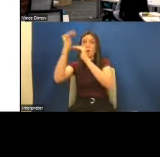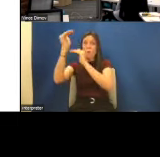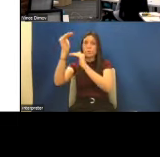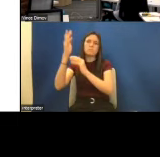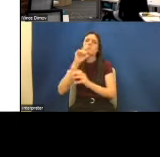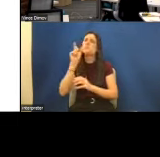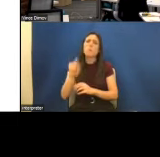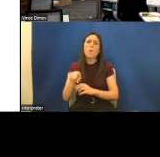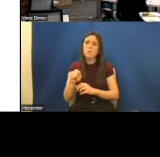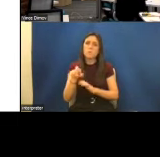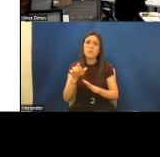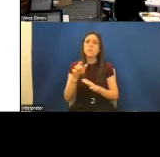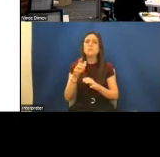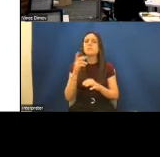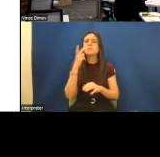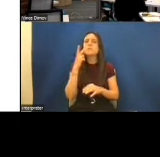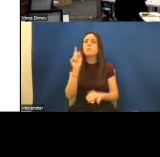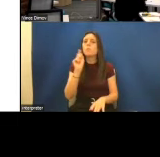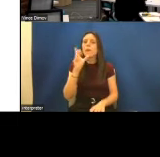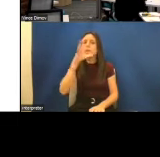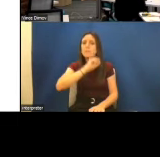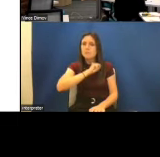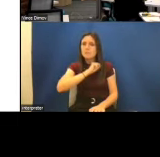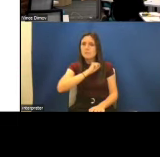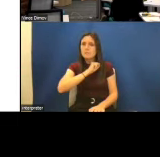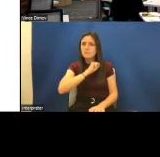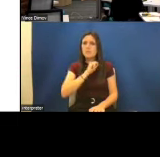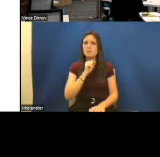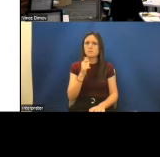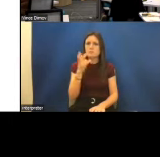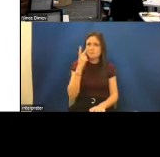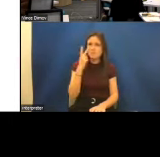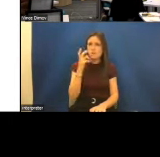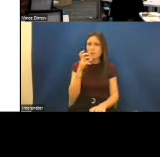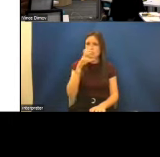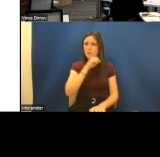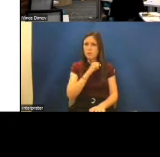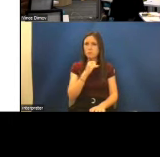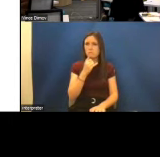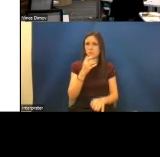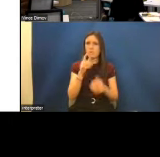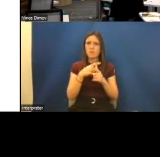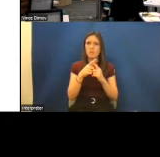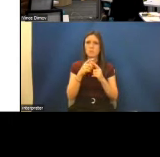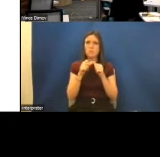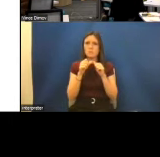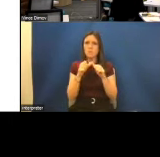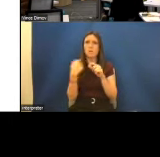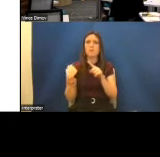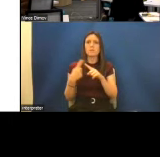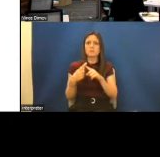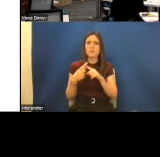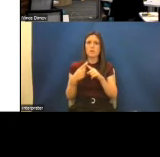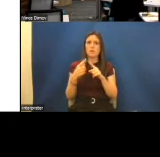bracket. You start where they missed, from where you have correct answers, and you go back until you reach that basal